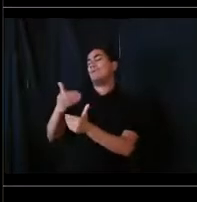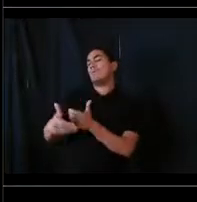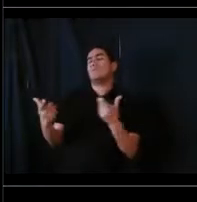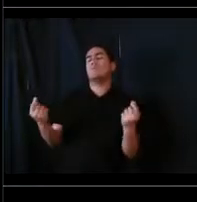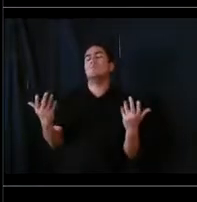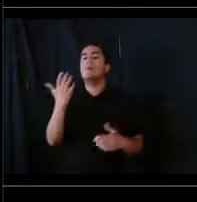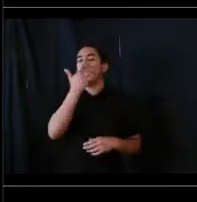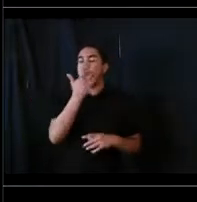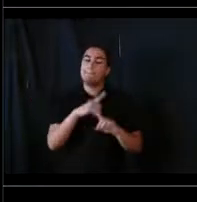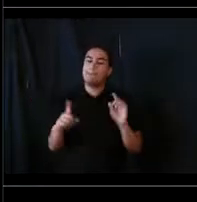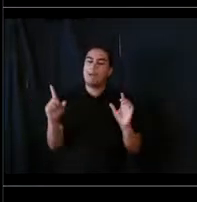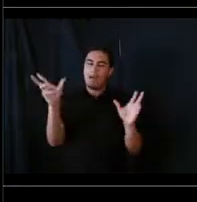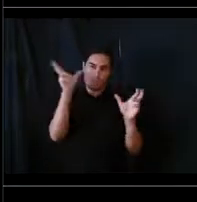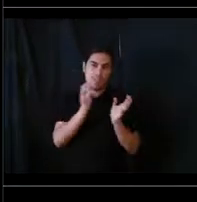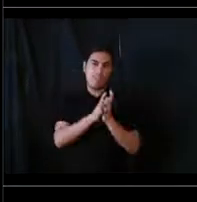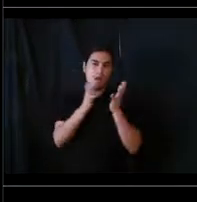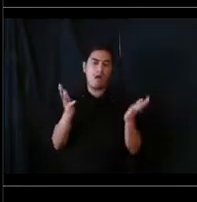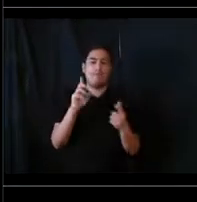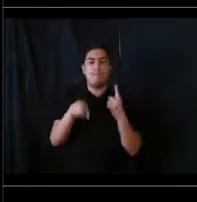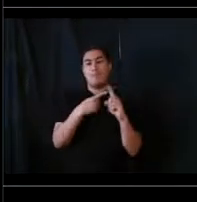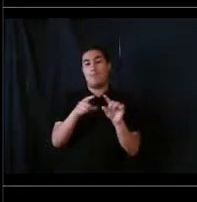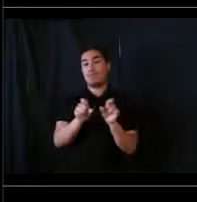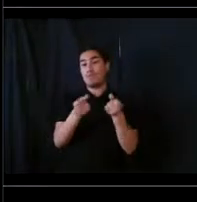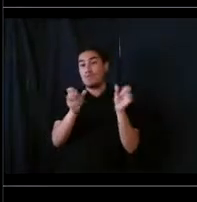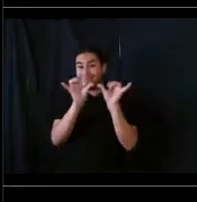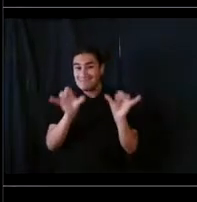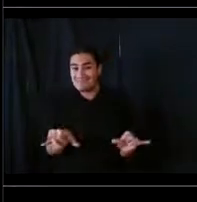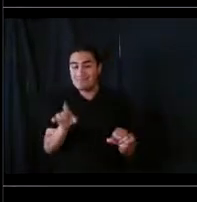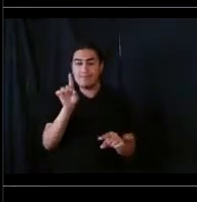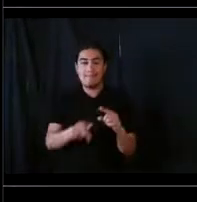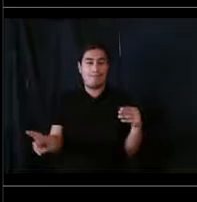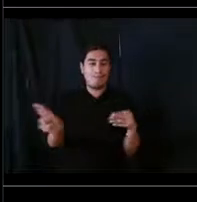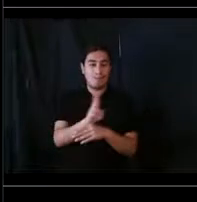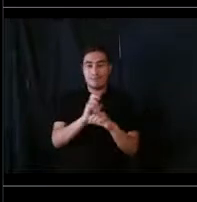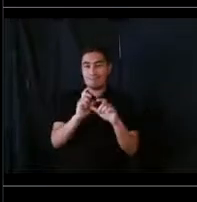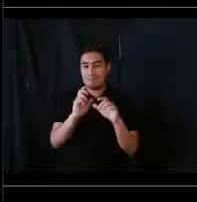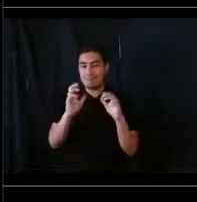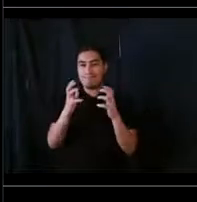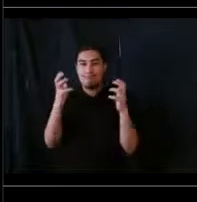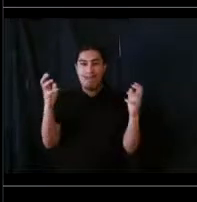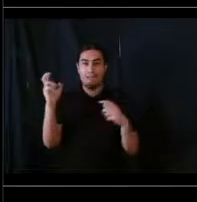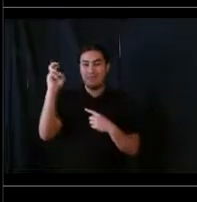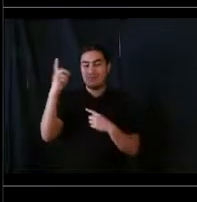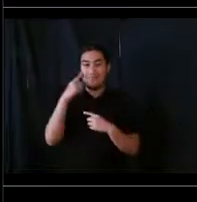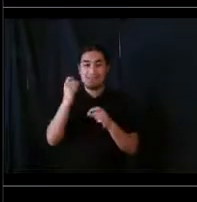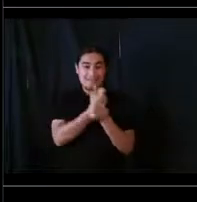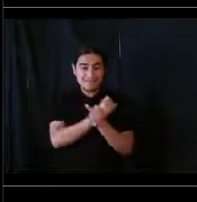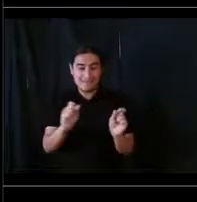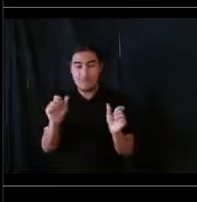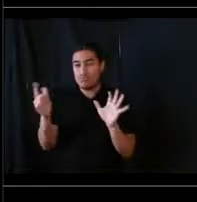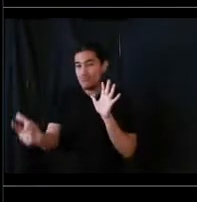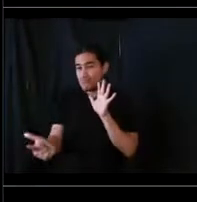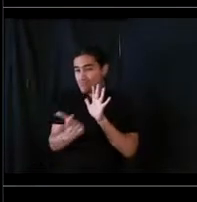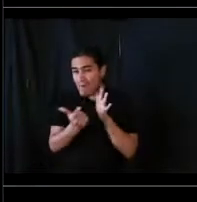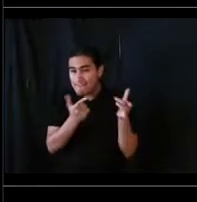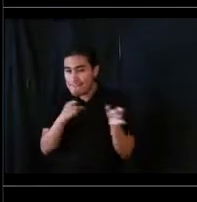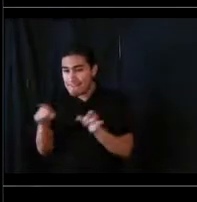about broken system connectivity i can't use mass transit because the safety because of the crime and